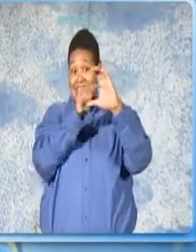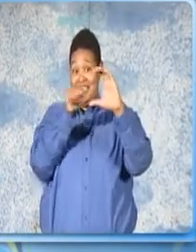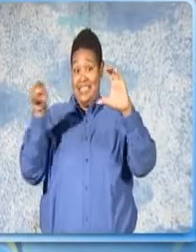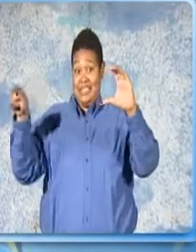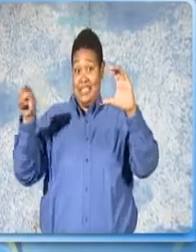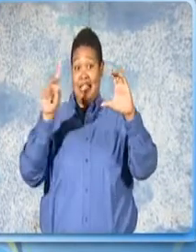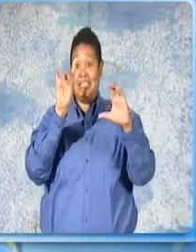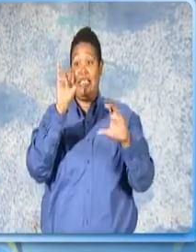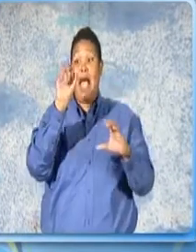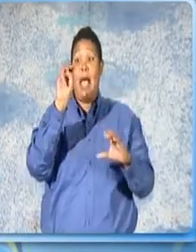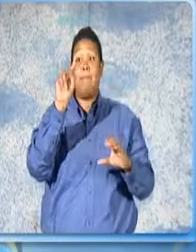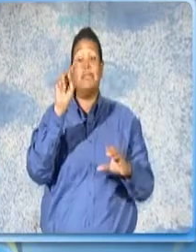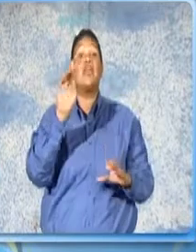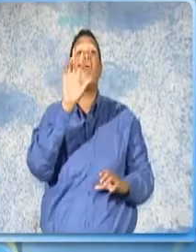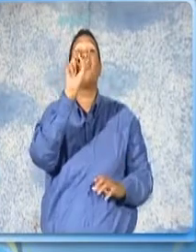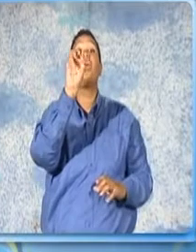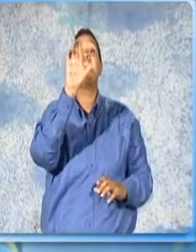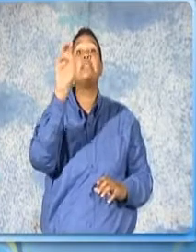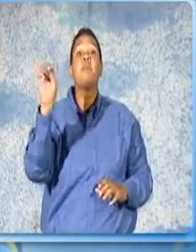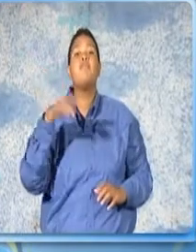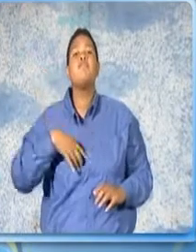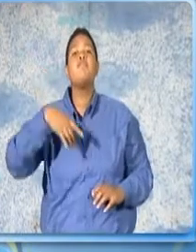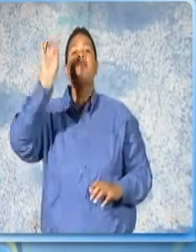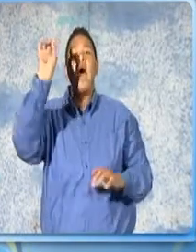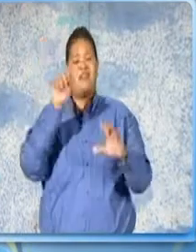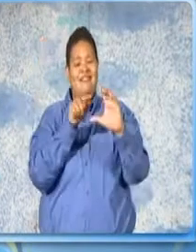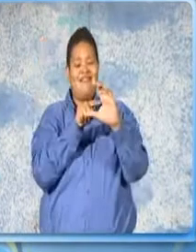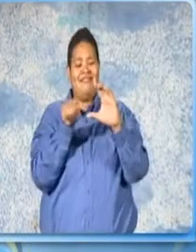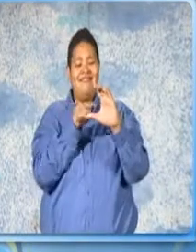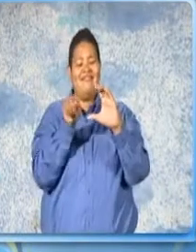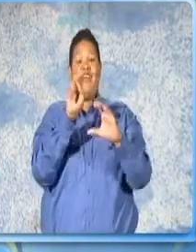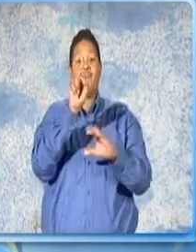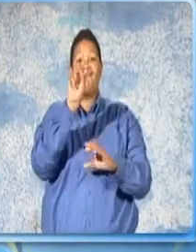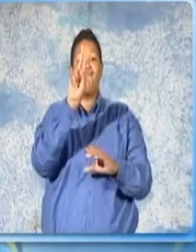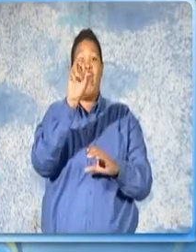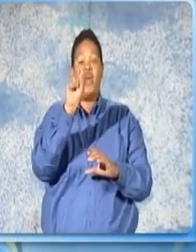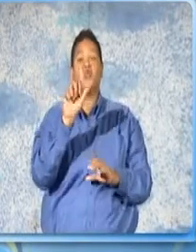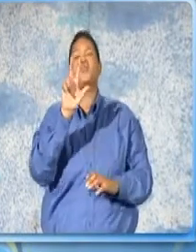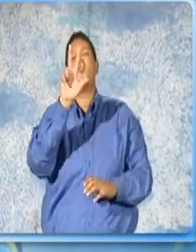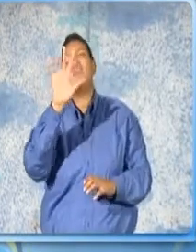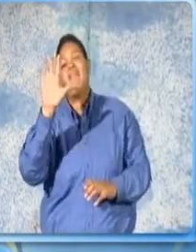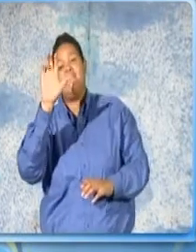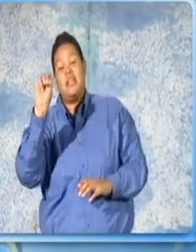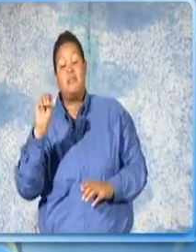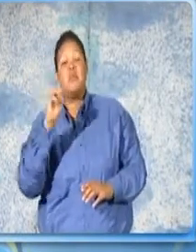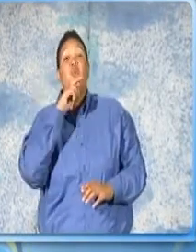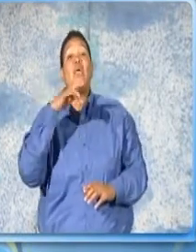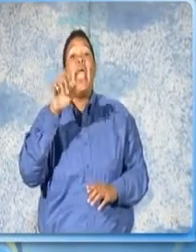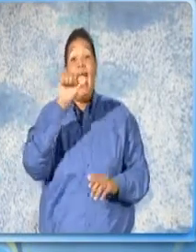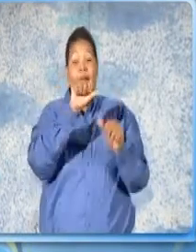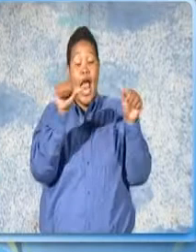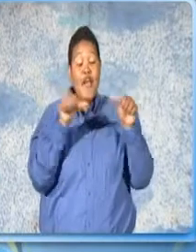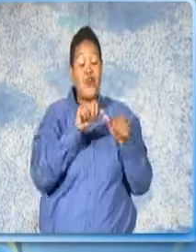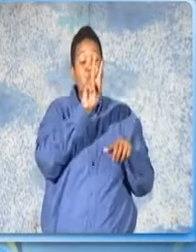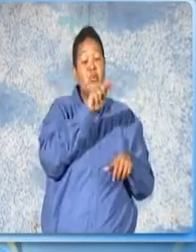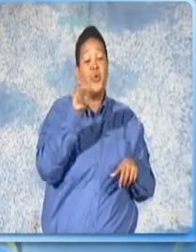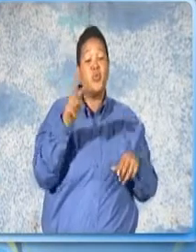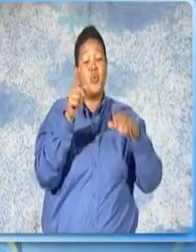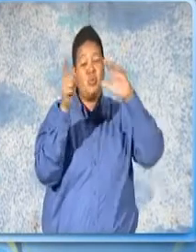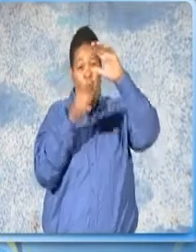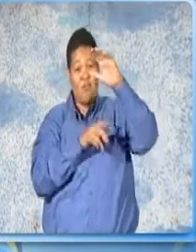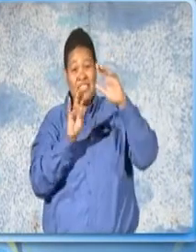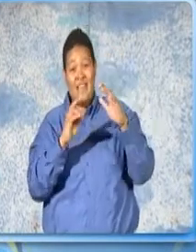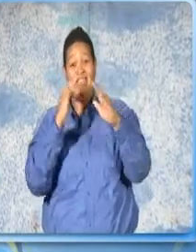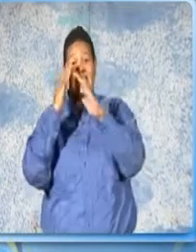find the radius, which is 35 centimeters, and then the area would be 22 over 7 times 35